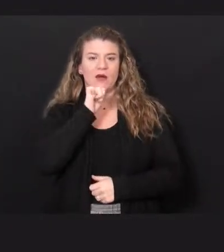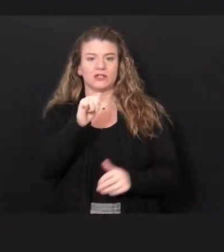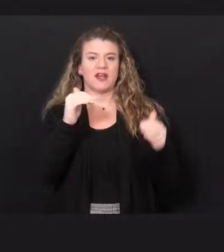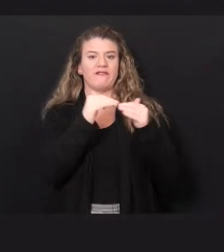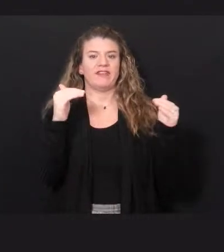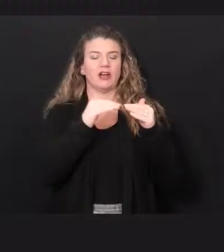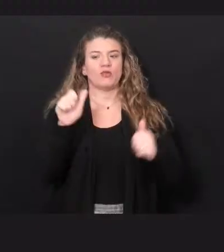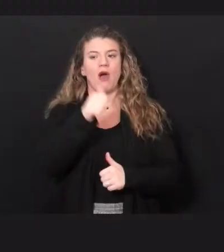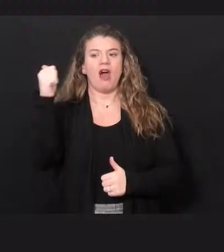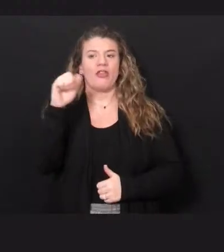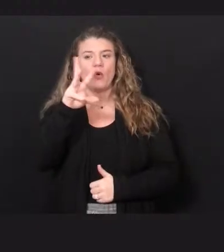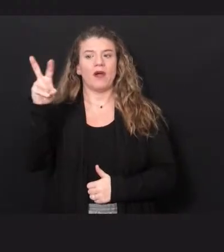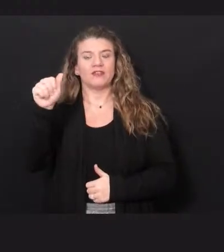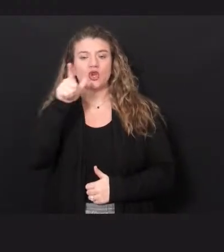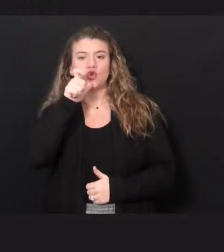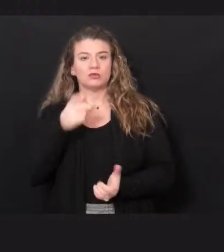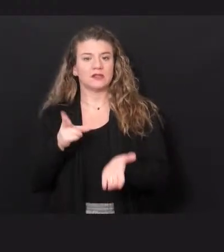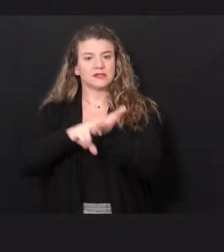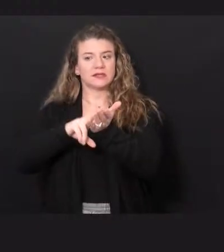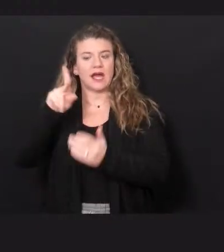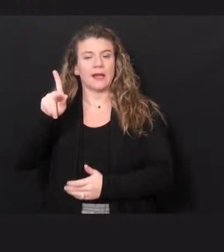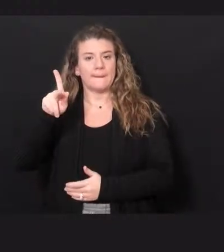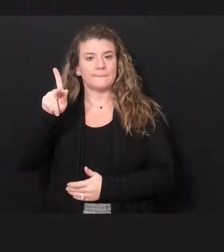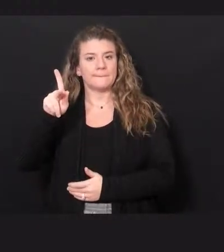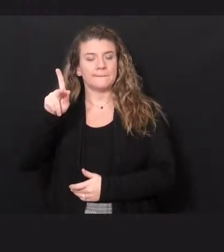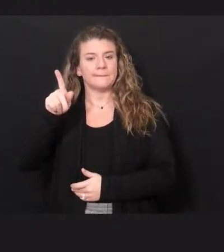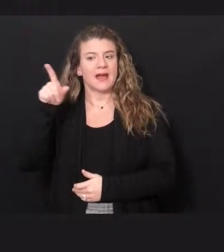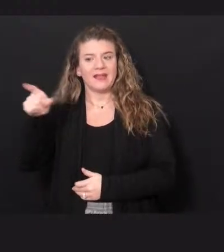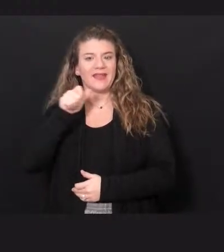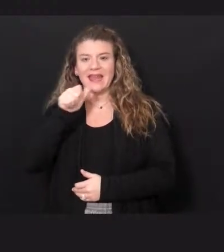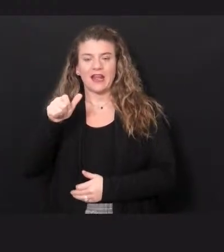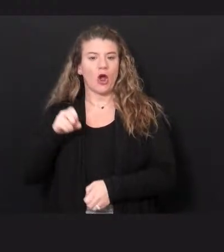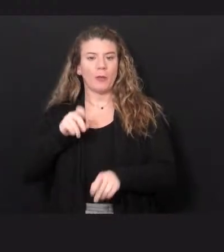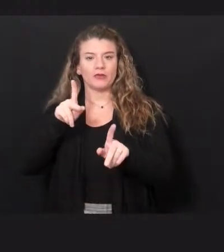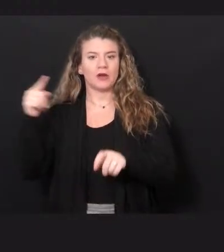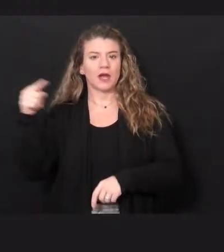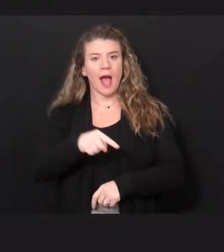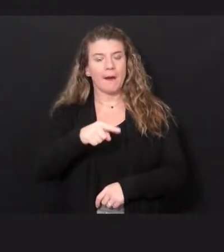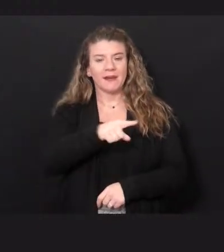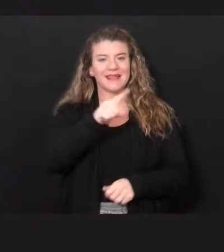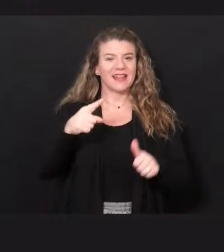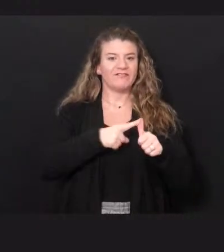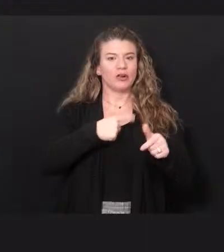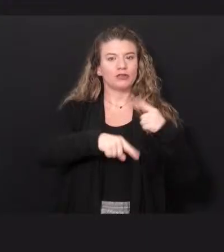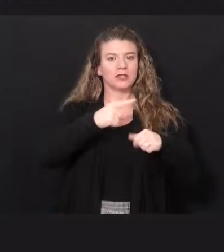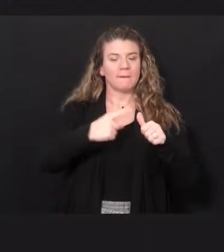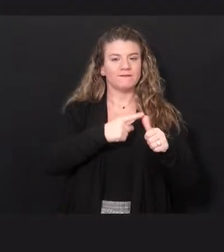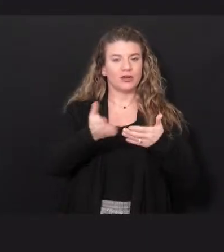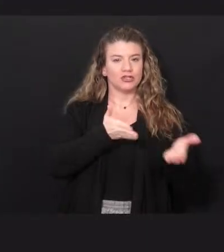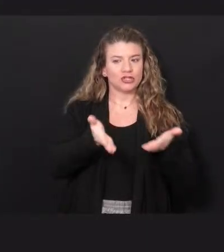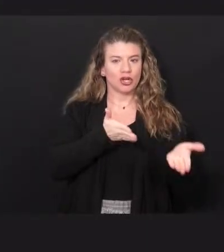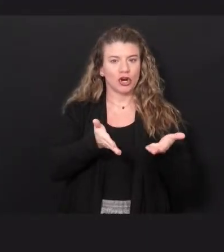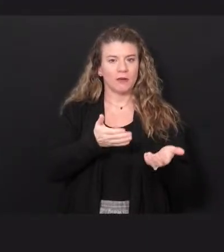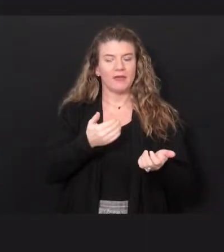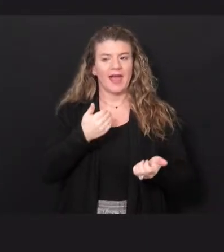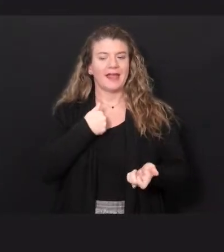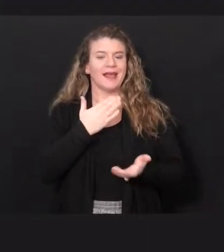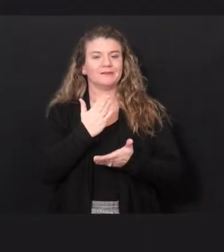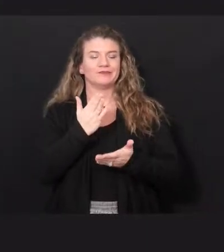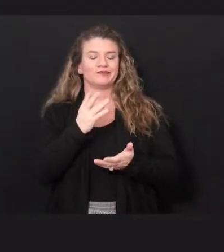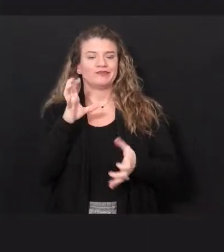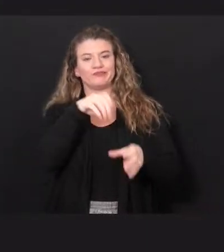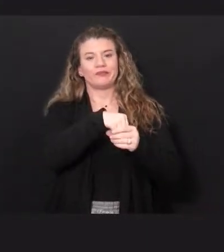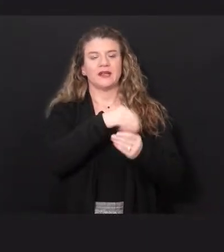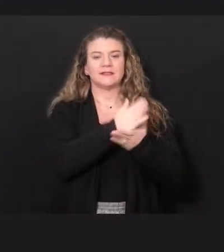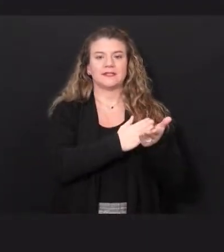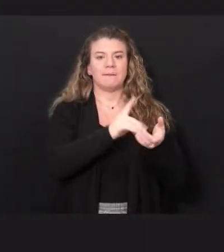Virginians who have signed up and didn't get that opportunity, and it kind of had the feeling of a friends and family plan. So I know